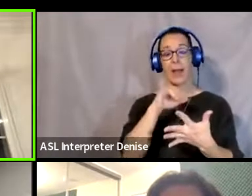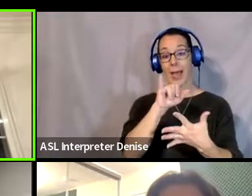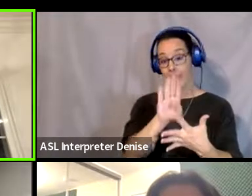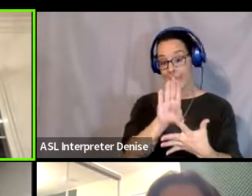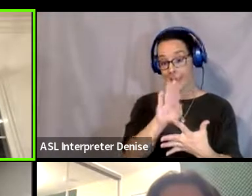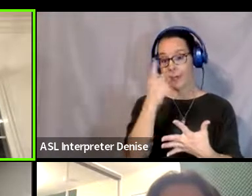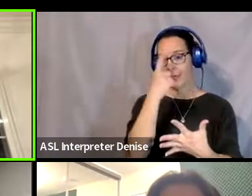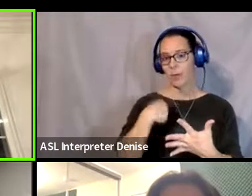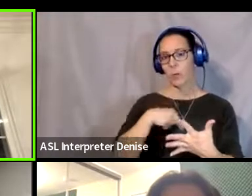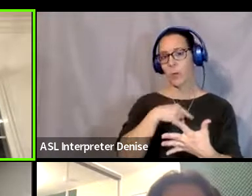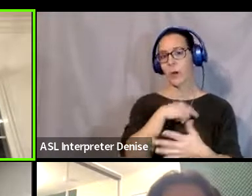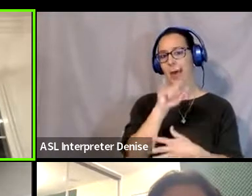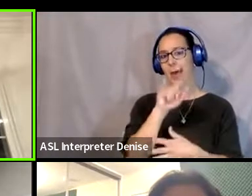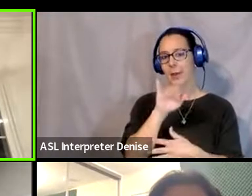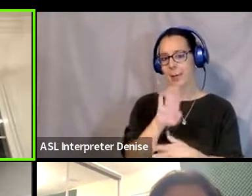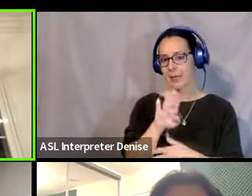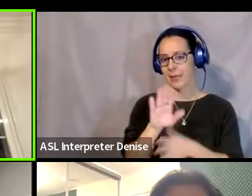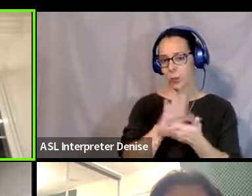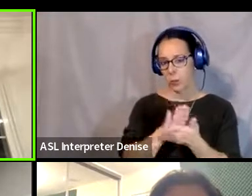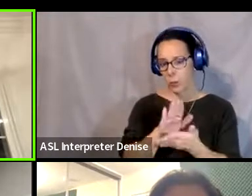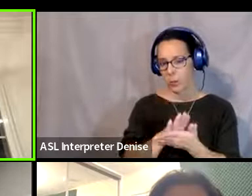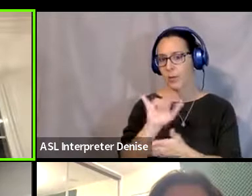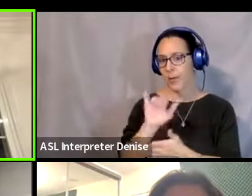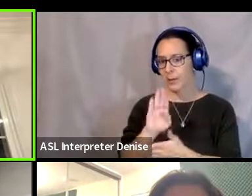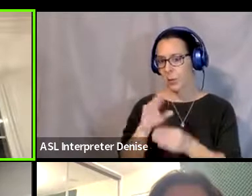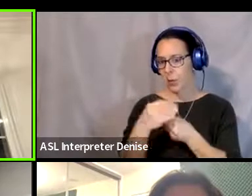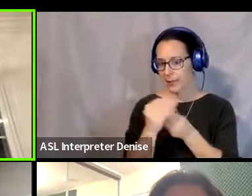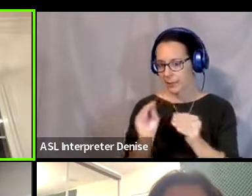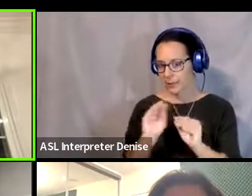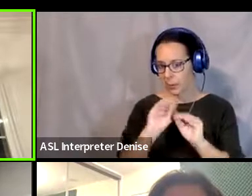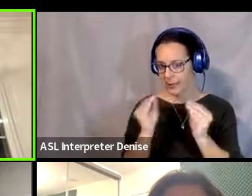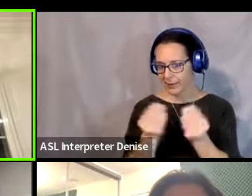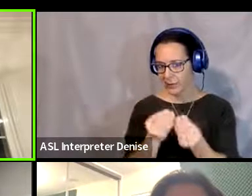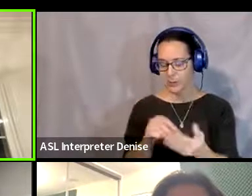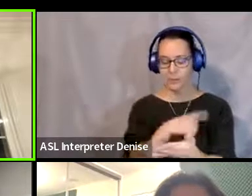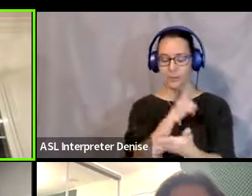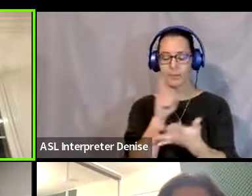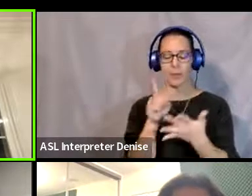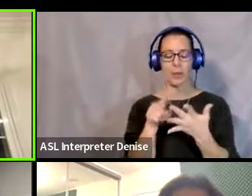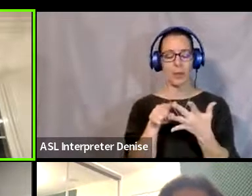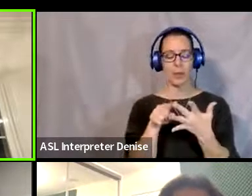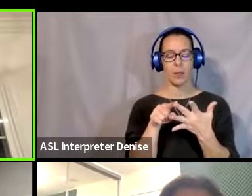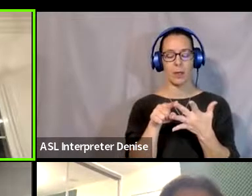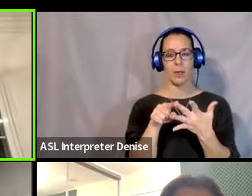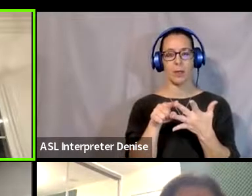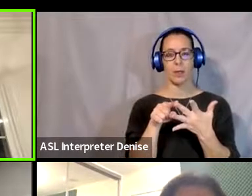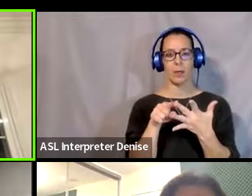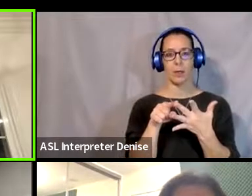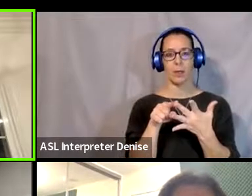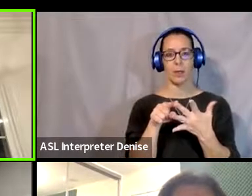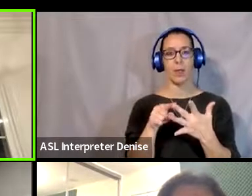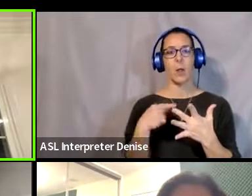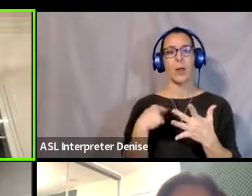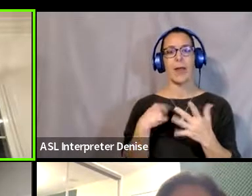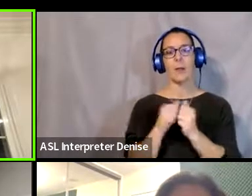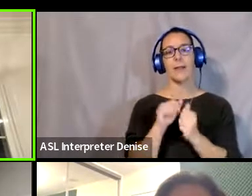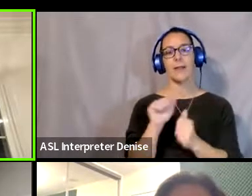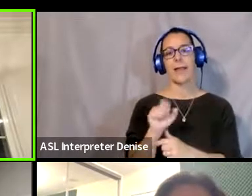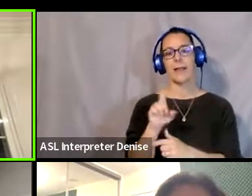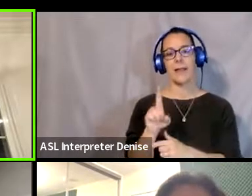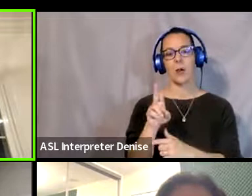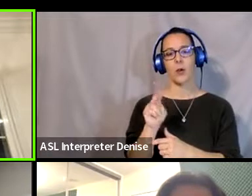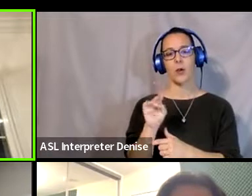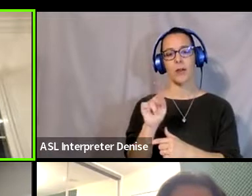we're an IB school, an IB organization. We also have a piece that we do with the San Diego Unified School